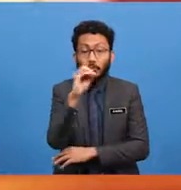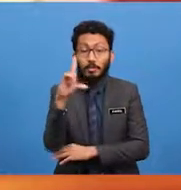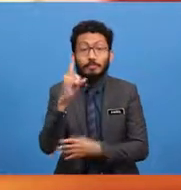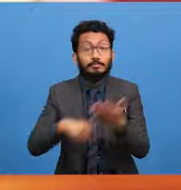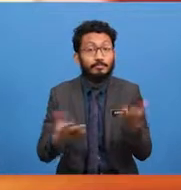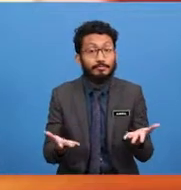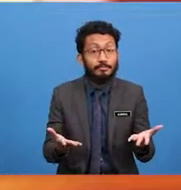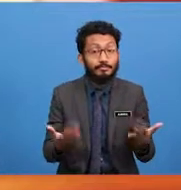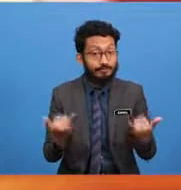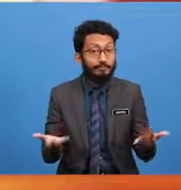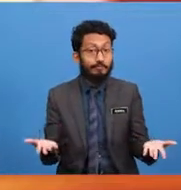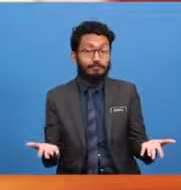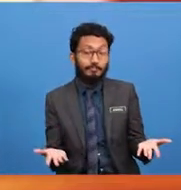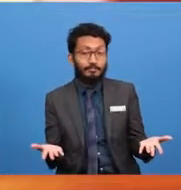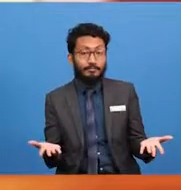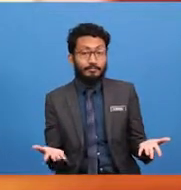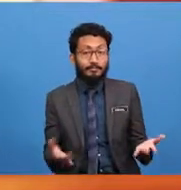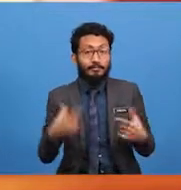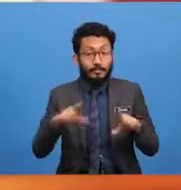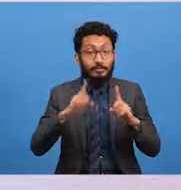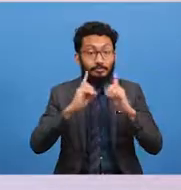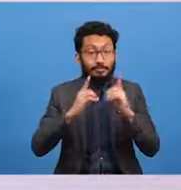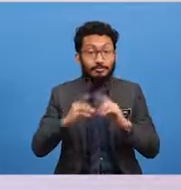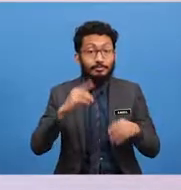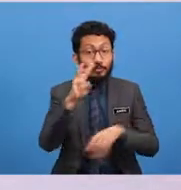Now, let's talk about wool.